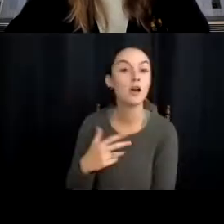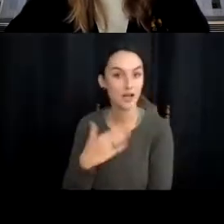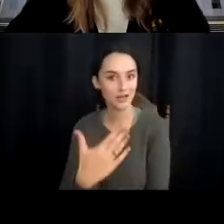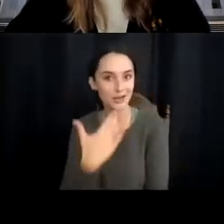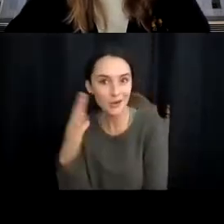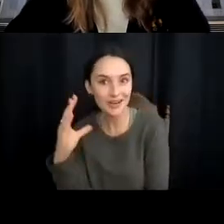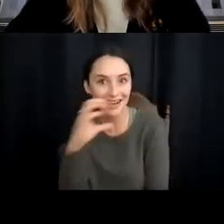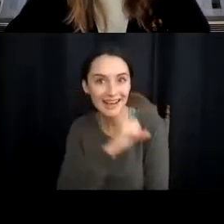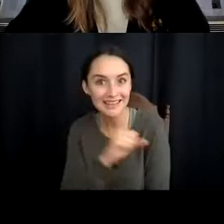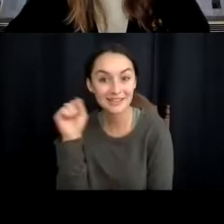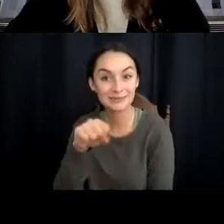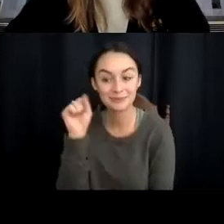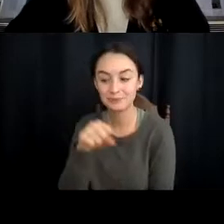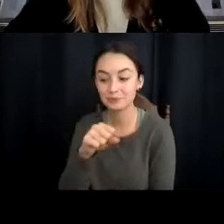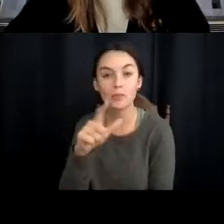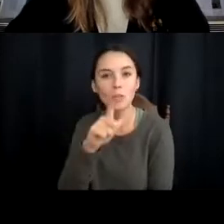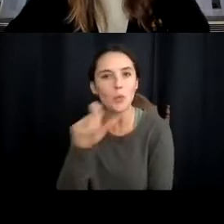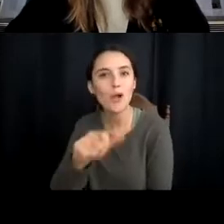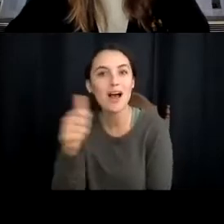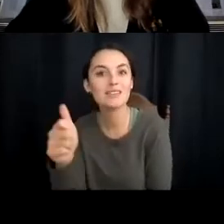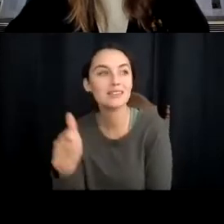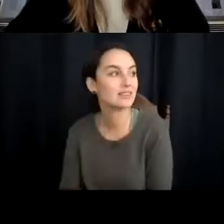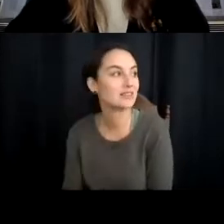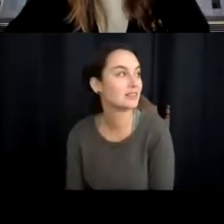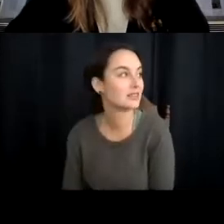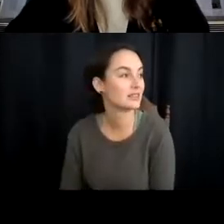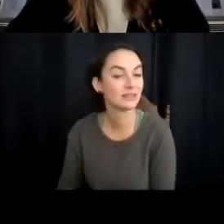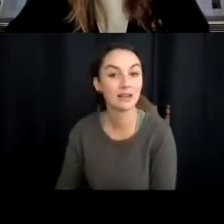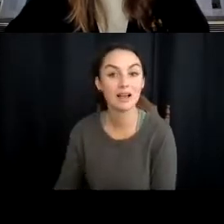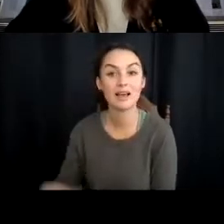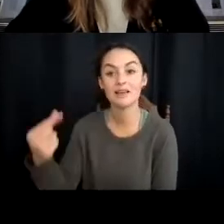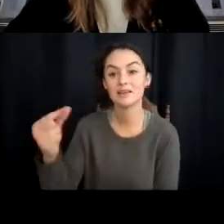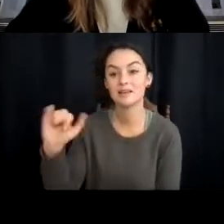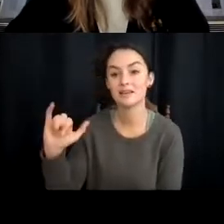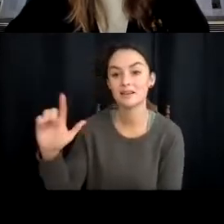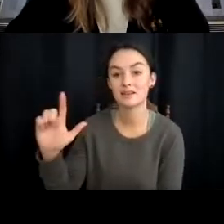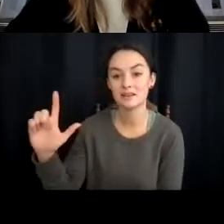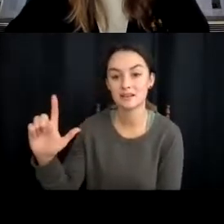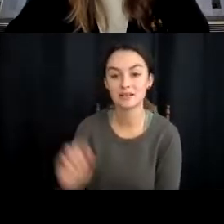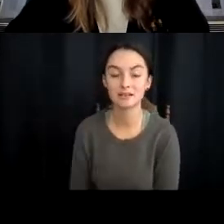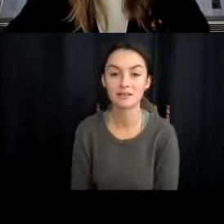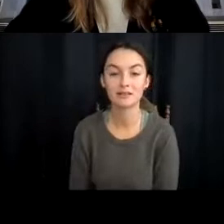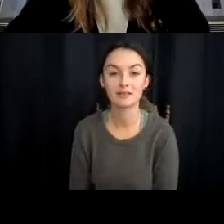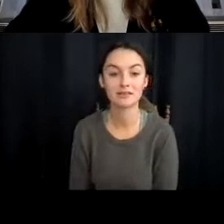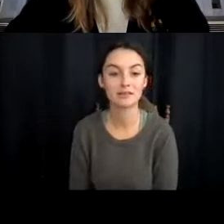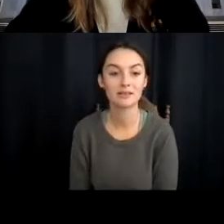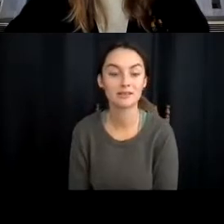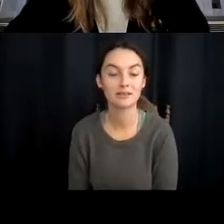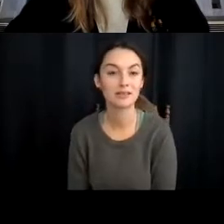guess. Who else has a guess for me? Gil, I see Gil's got a hand up.